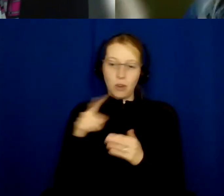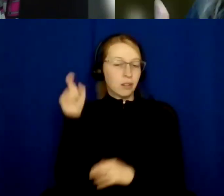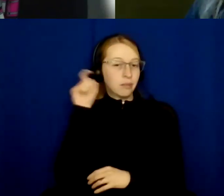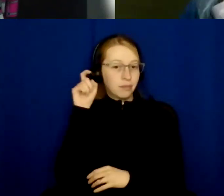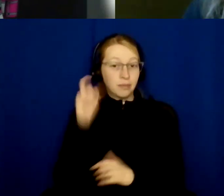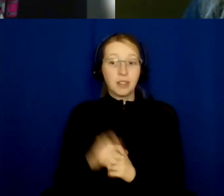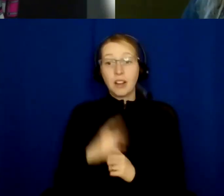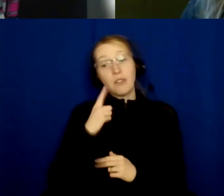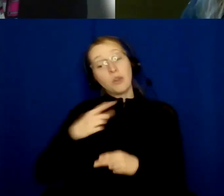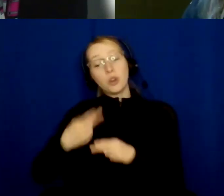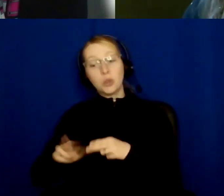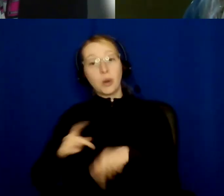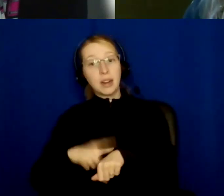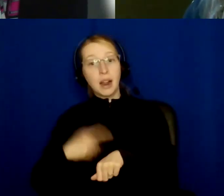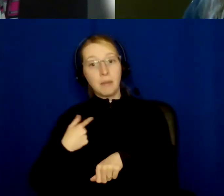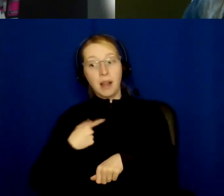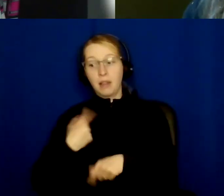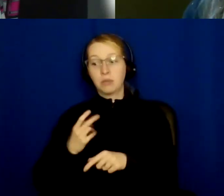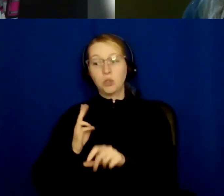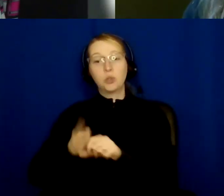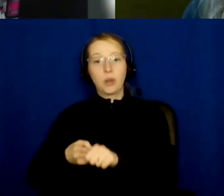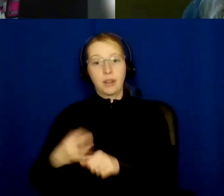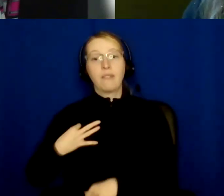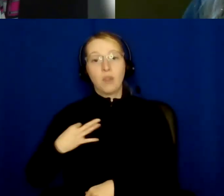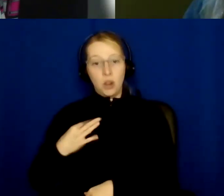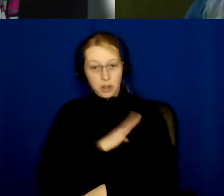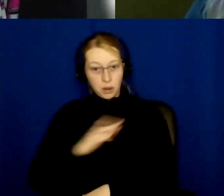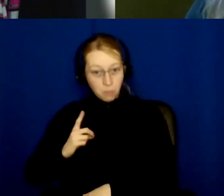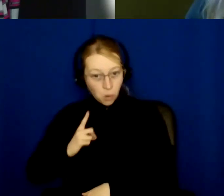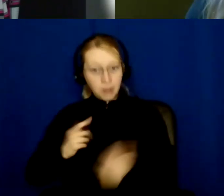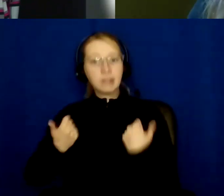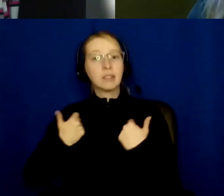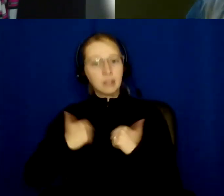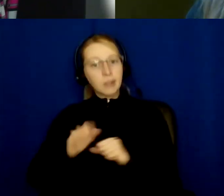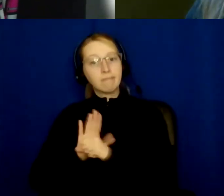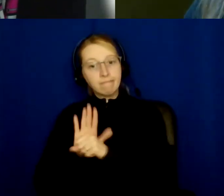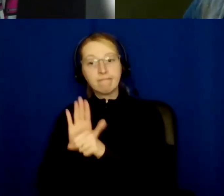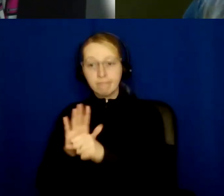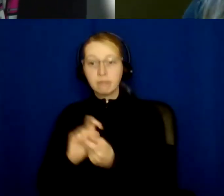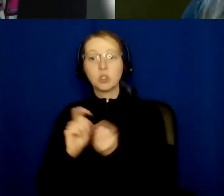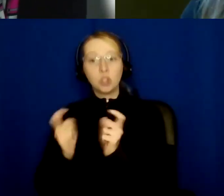to try and kind of change that around hearing aids, but also hearing tests.